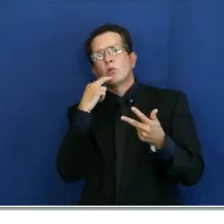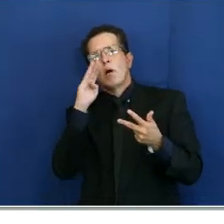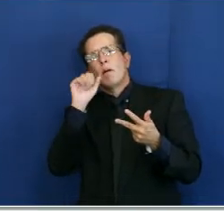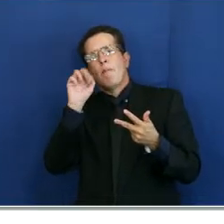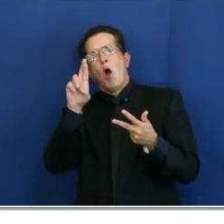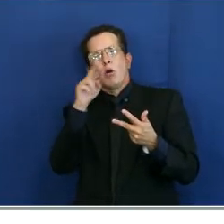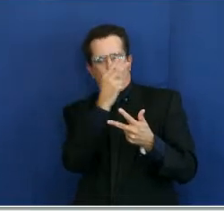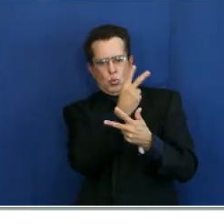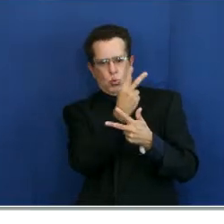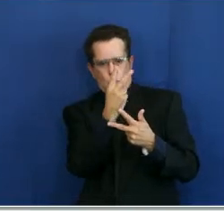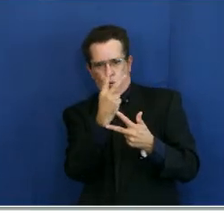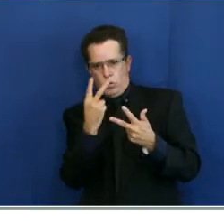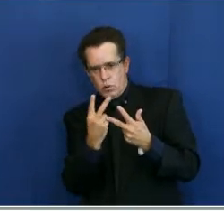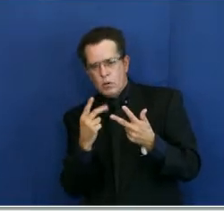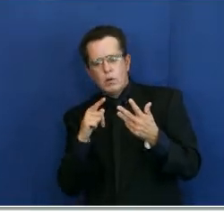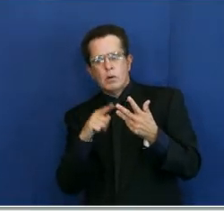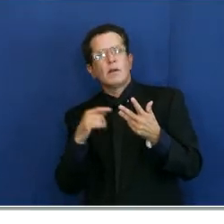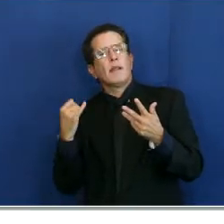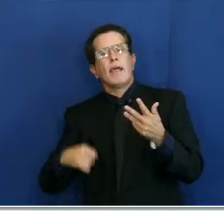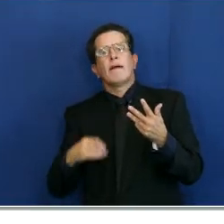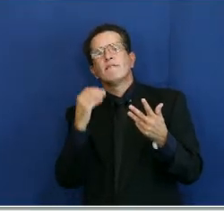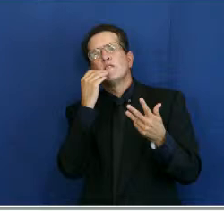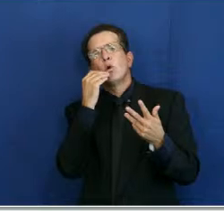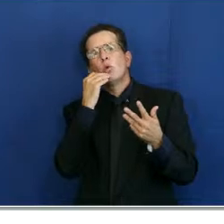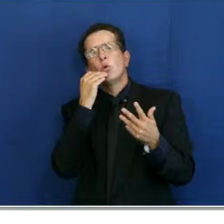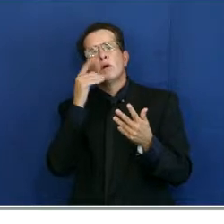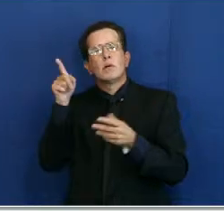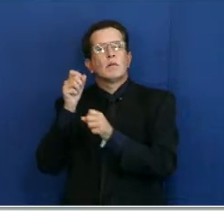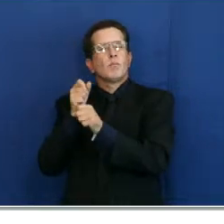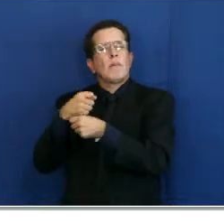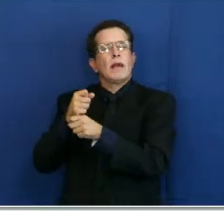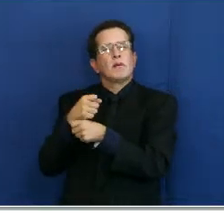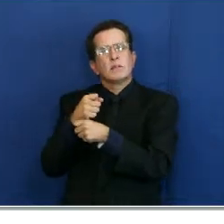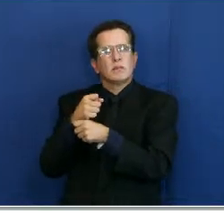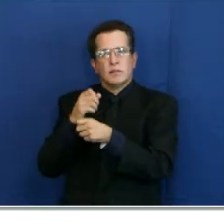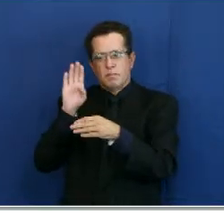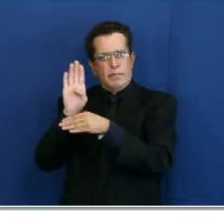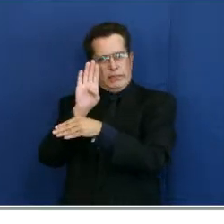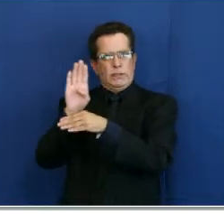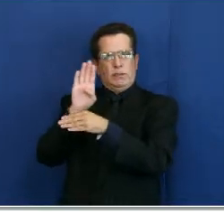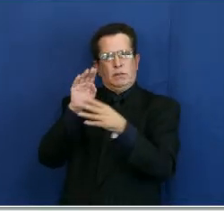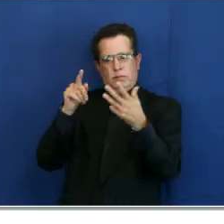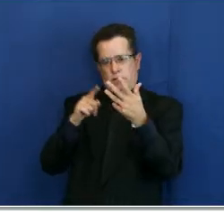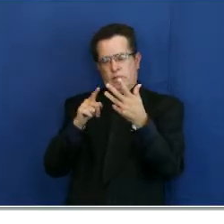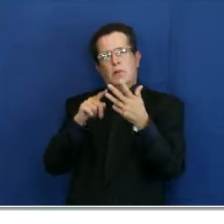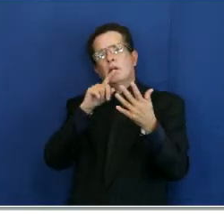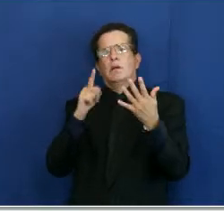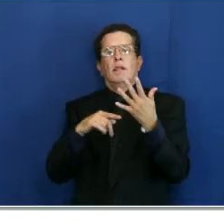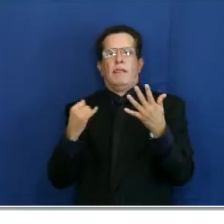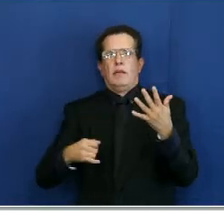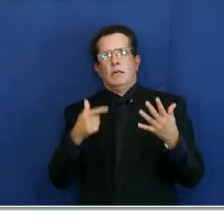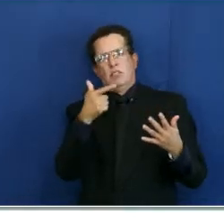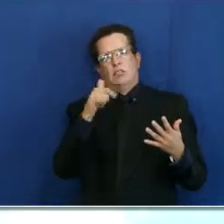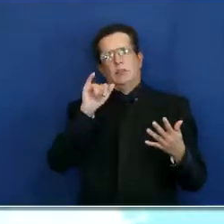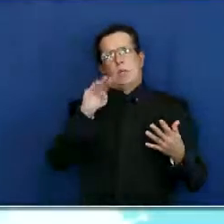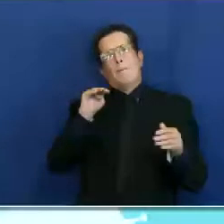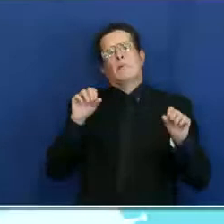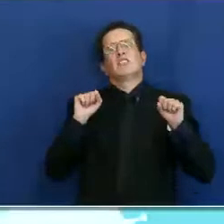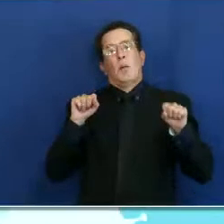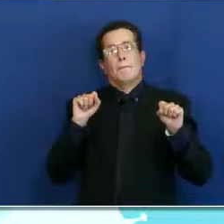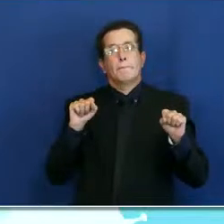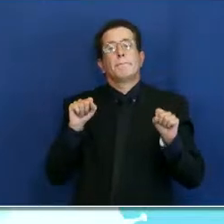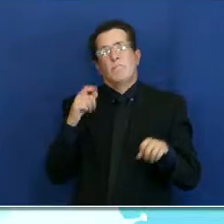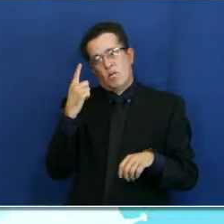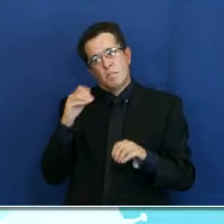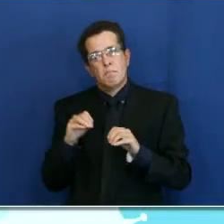restaurant/bars, and then 1 each for food processing facility and a gym. In the next